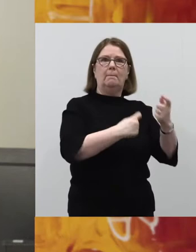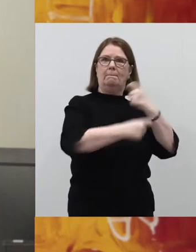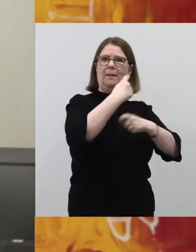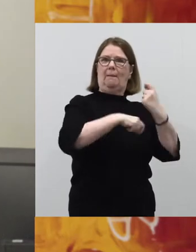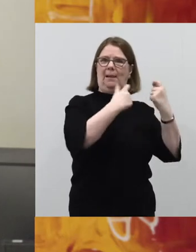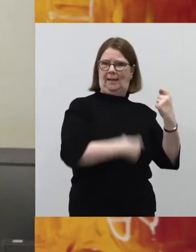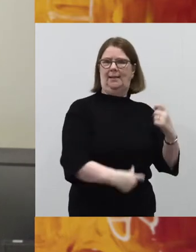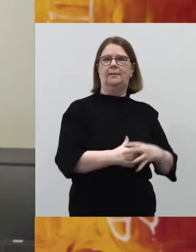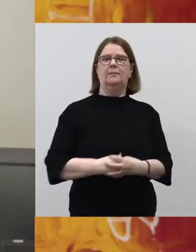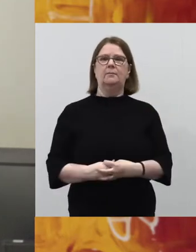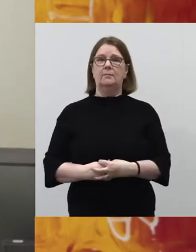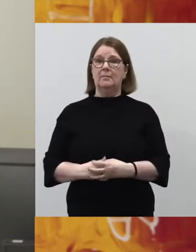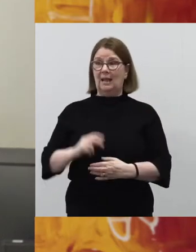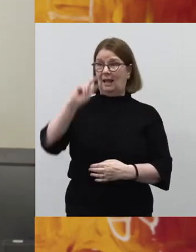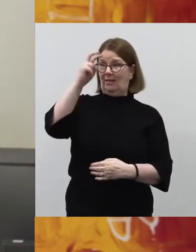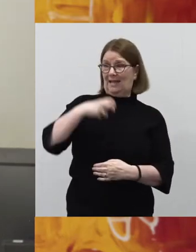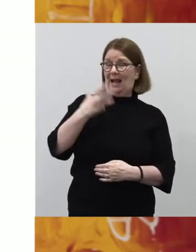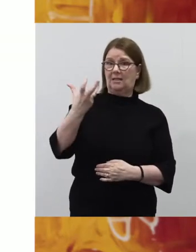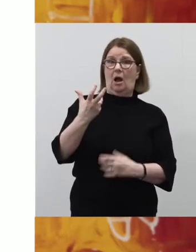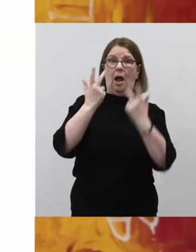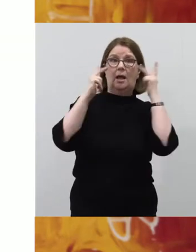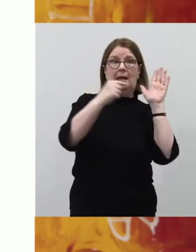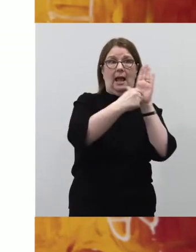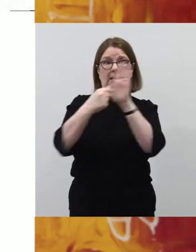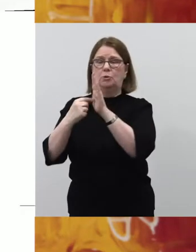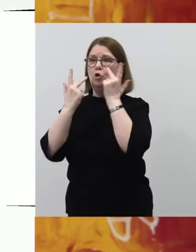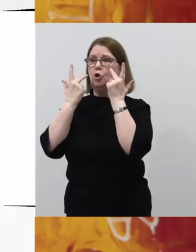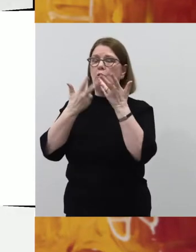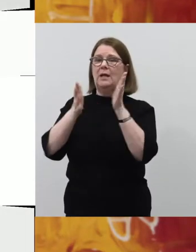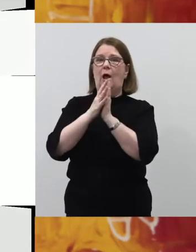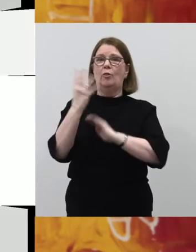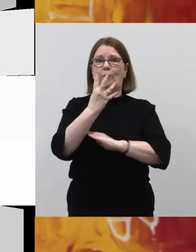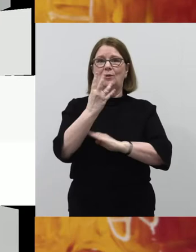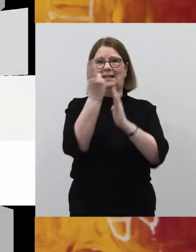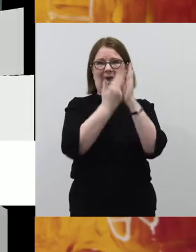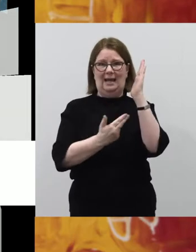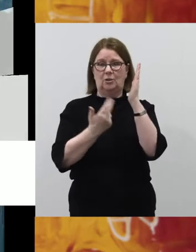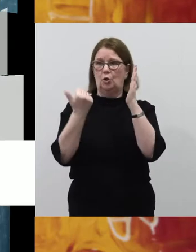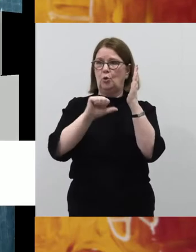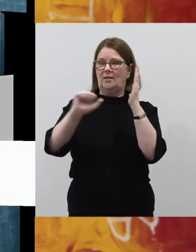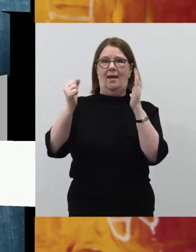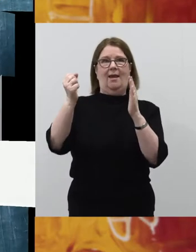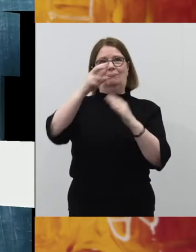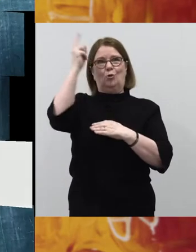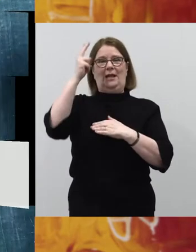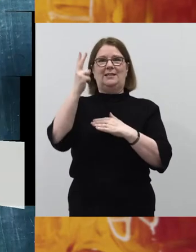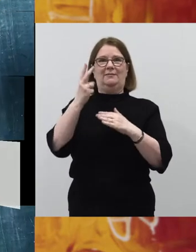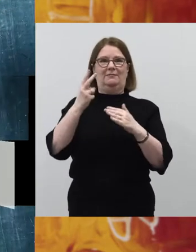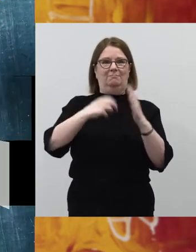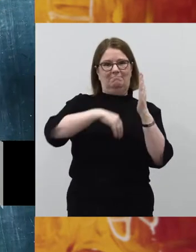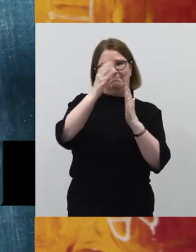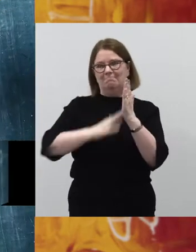shown. Arts and Minds is a leading and mental health arts and mental health charity that has been running weekly art workshops for